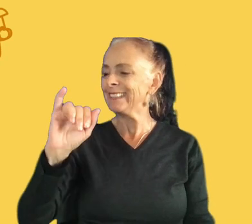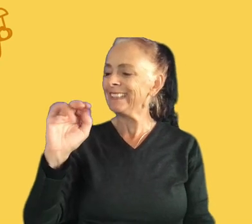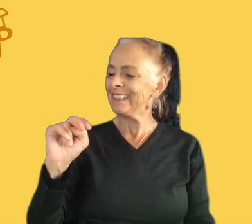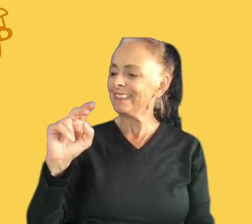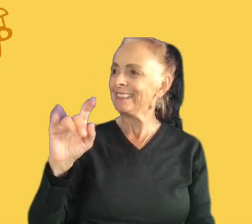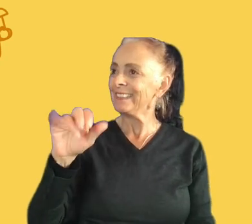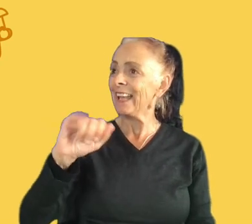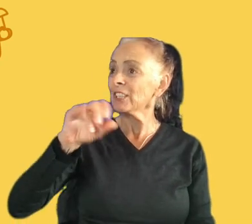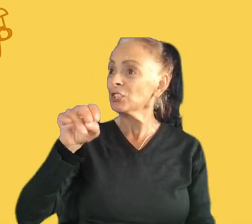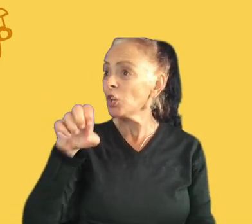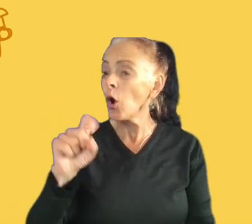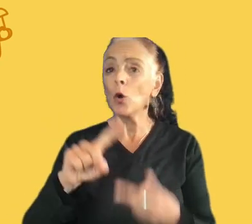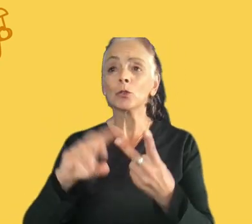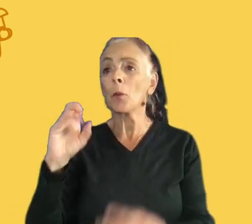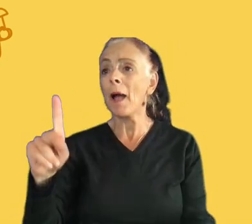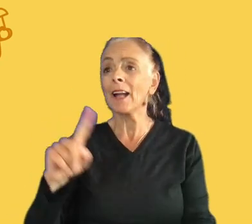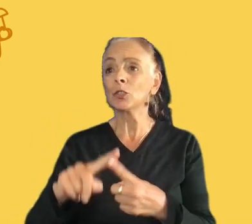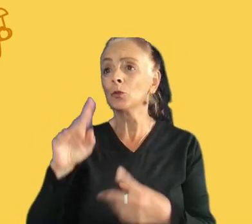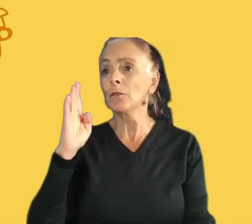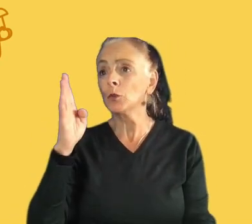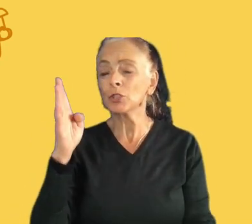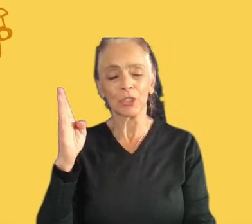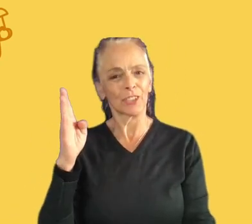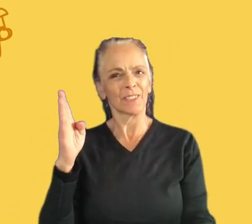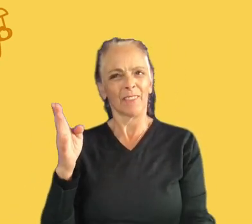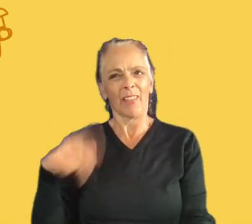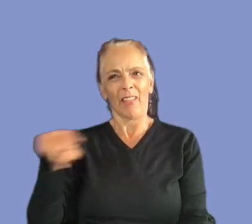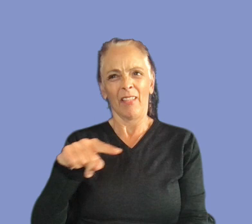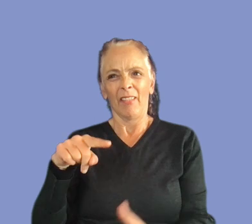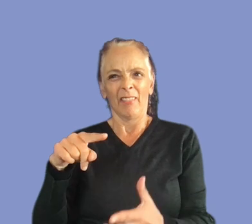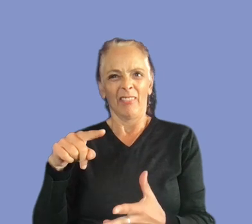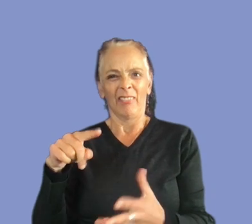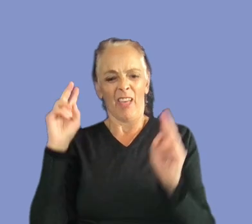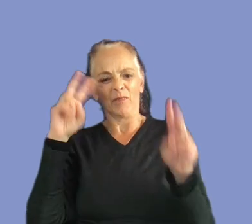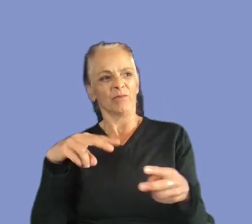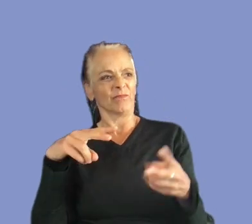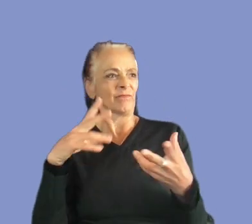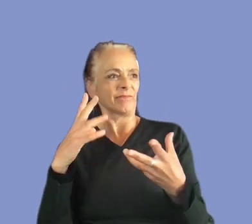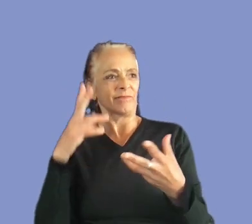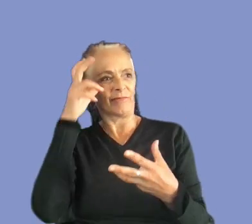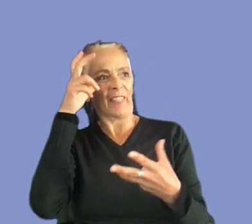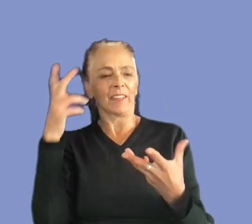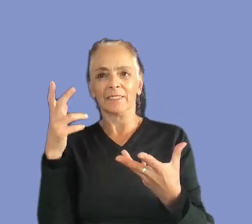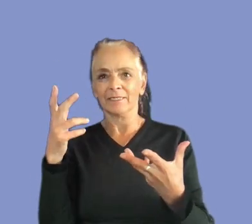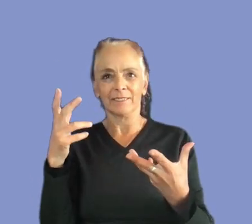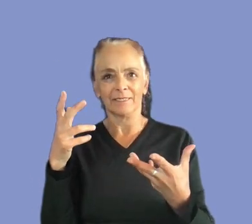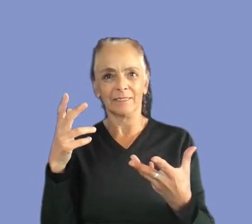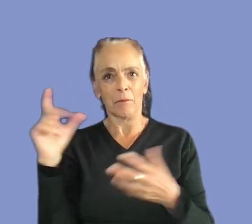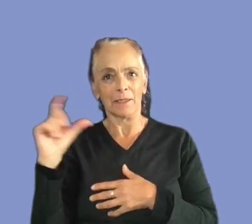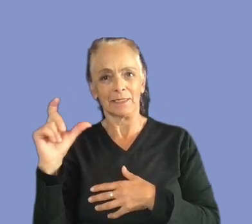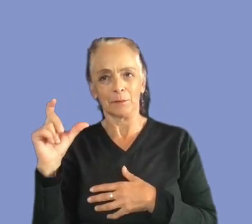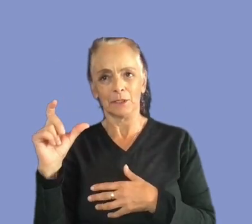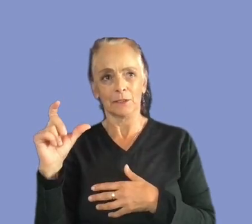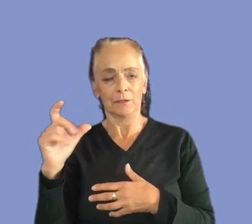those movies vilified Muslims, and in so doing, they misrepresented me. It's no coincidence that the X-Men were my favorite